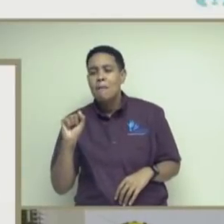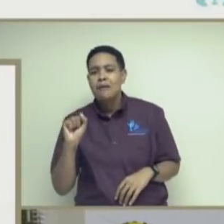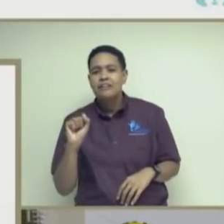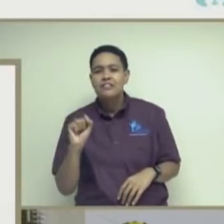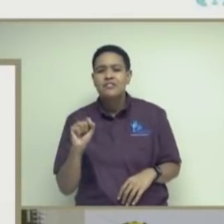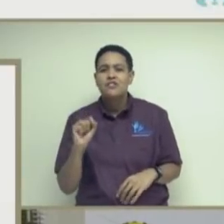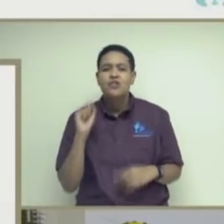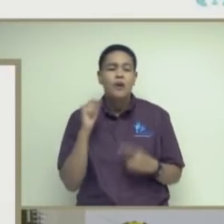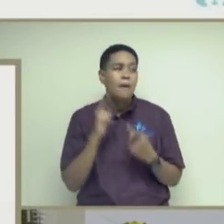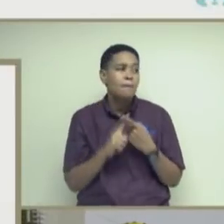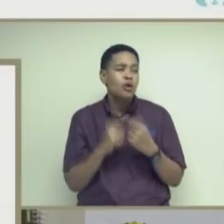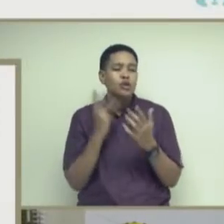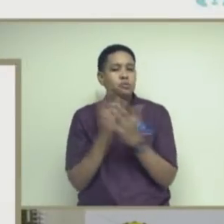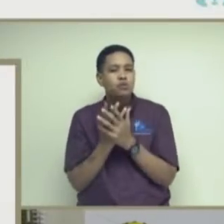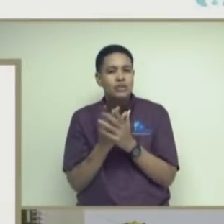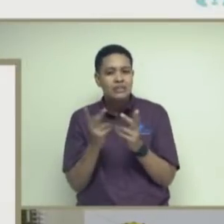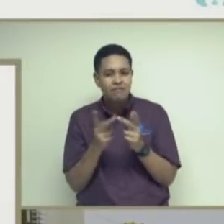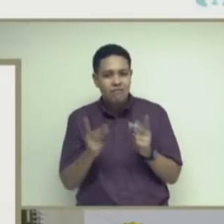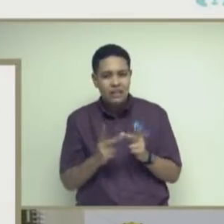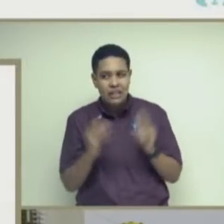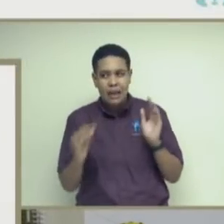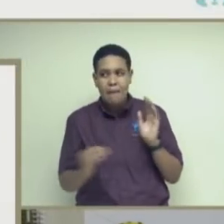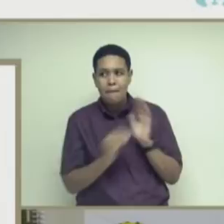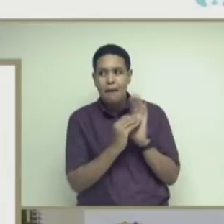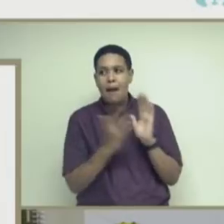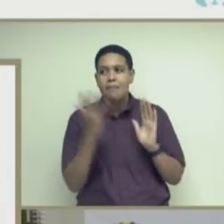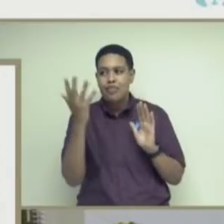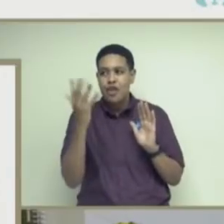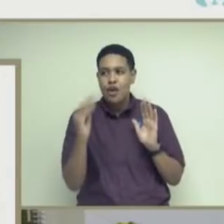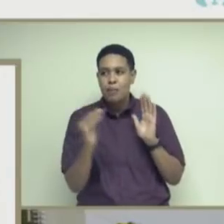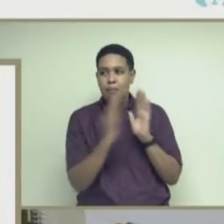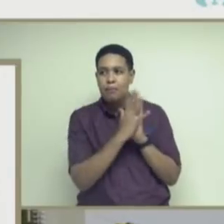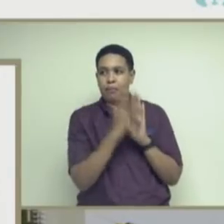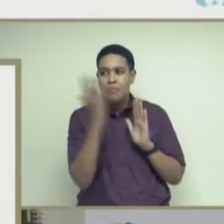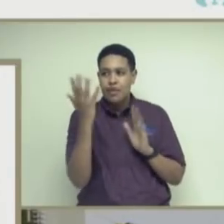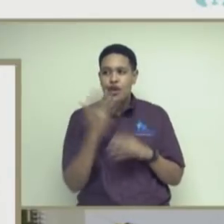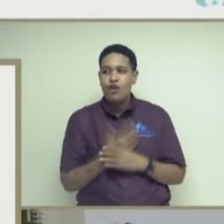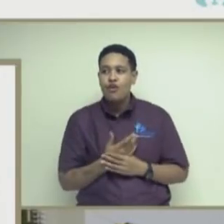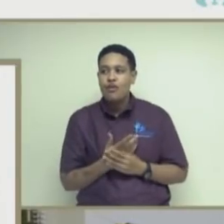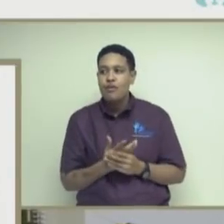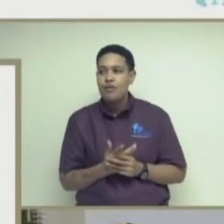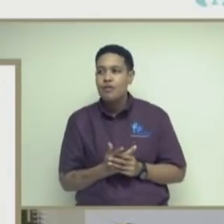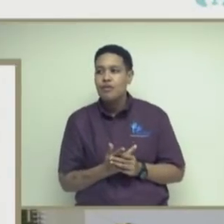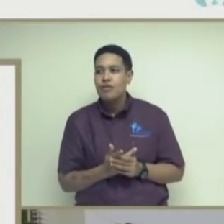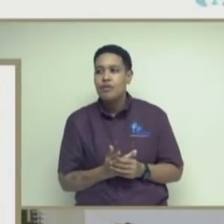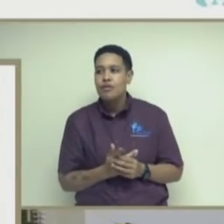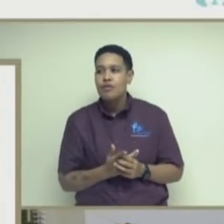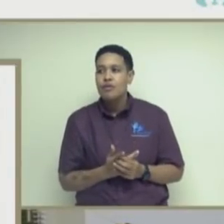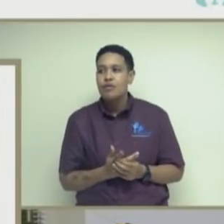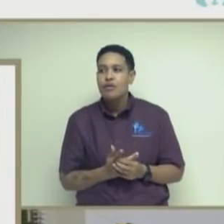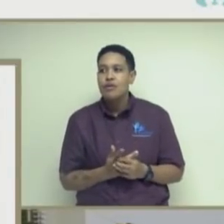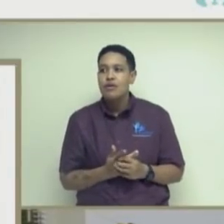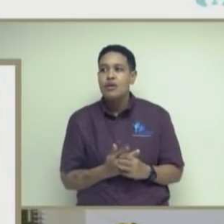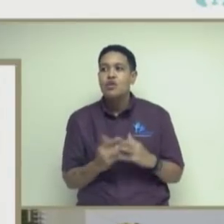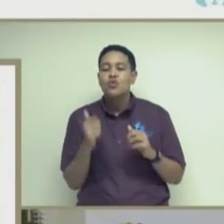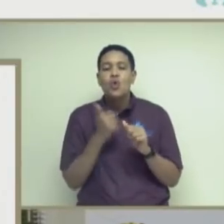correctional facilities are mapped. So each community will know